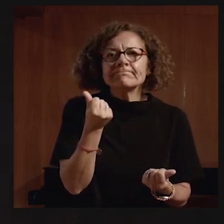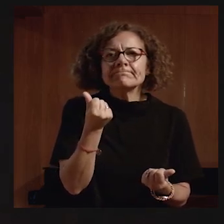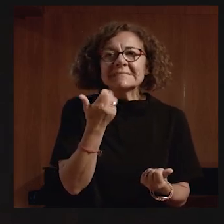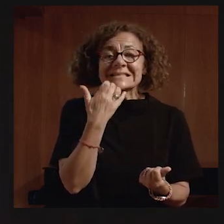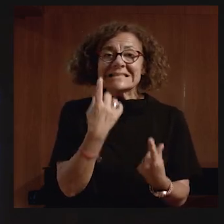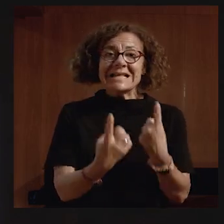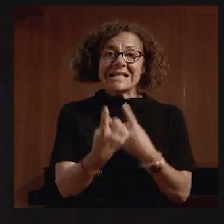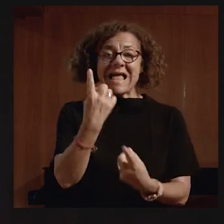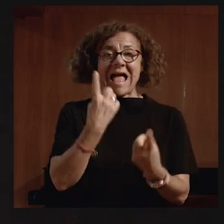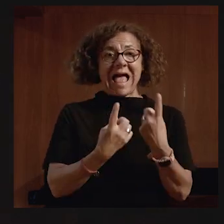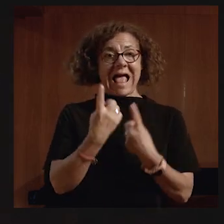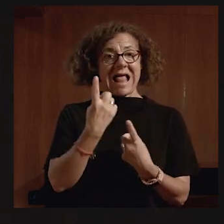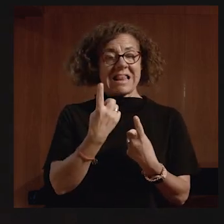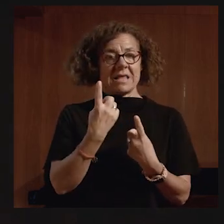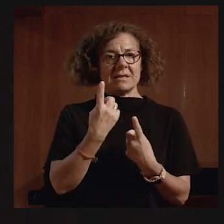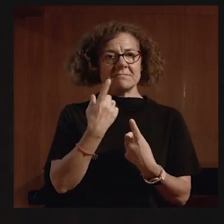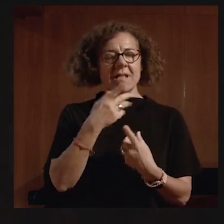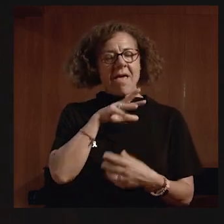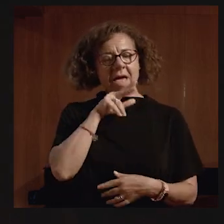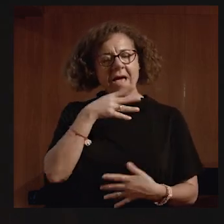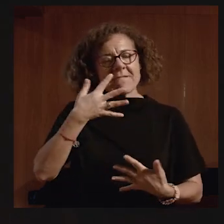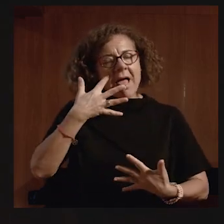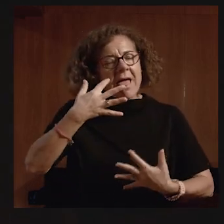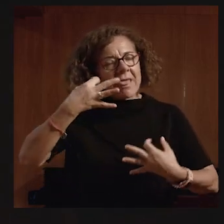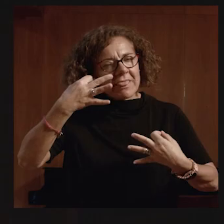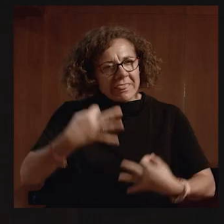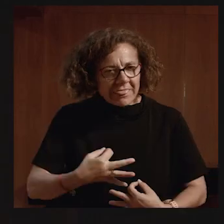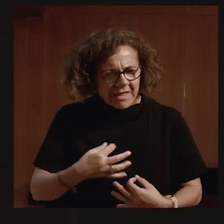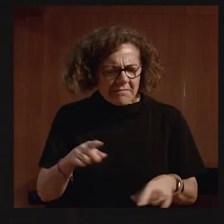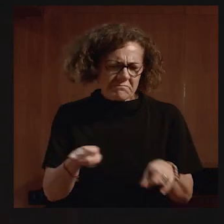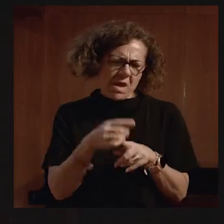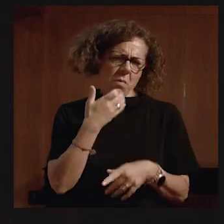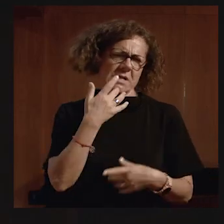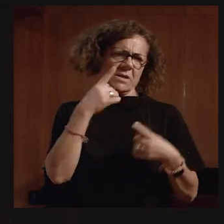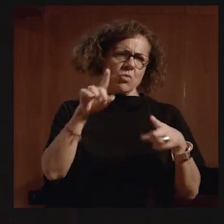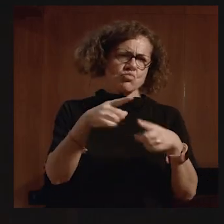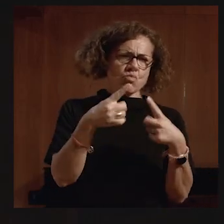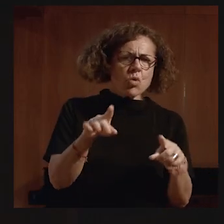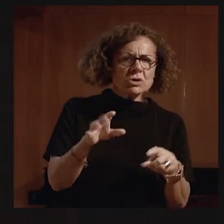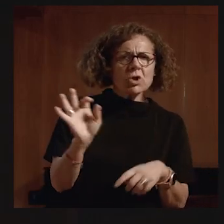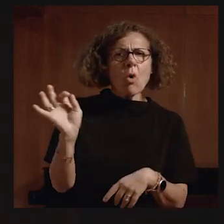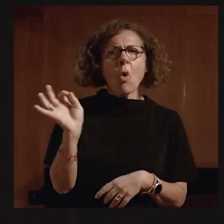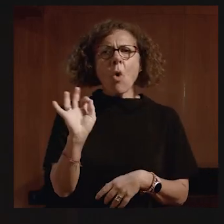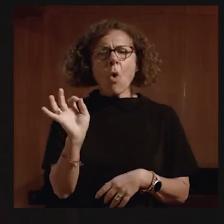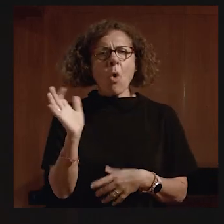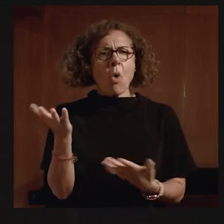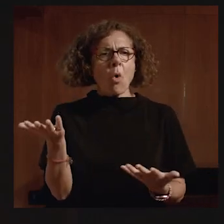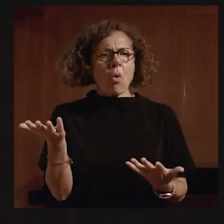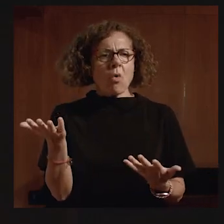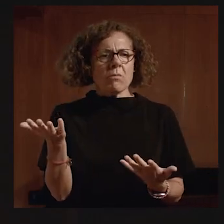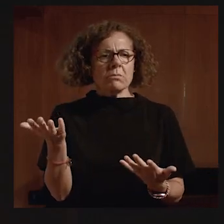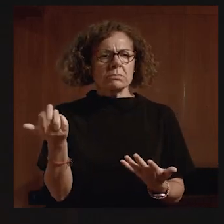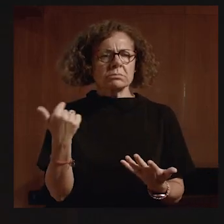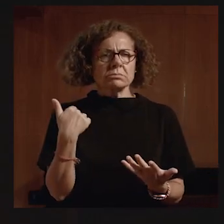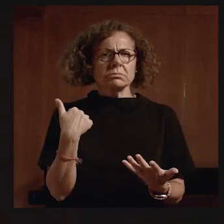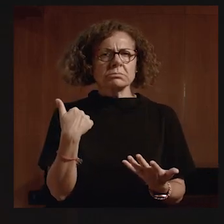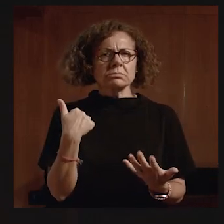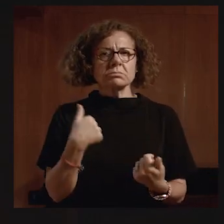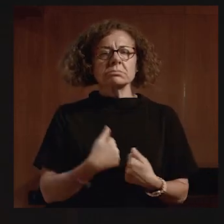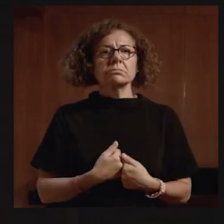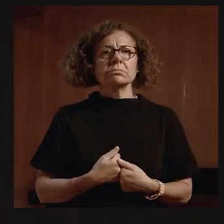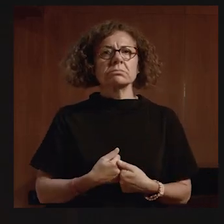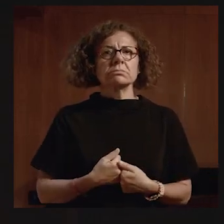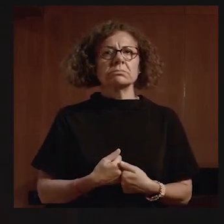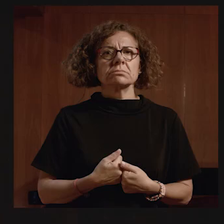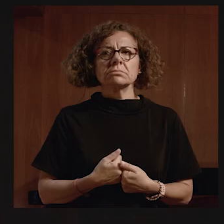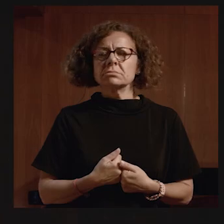musician, trying to play in a way that they think someone wants, or trying to push a project that they don't really believe in. Only do something when it